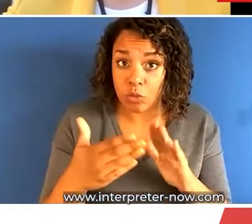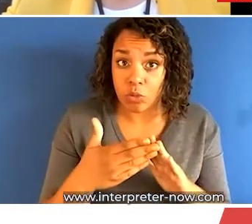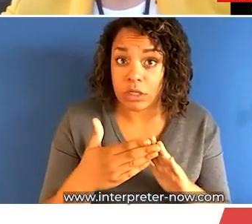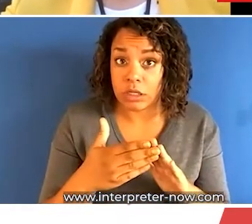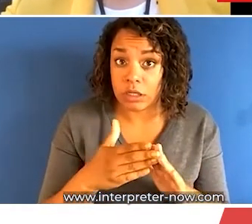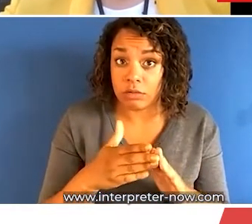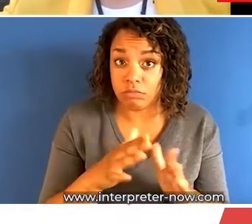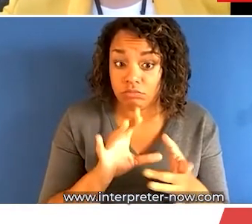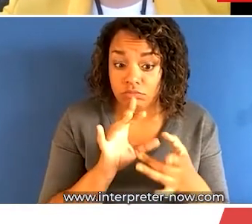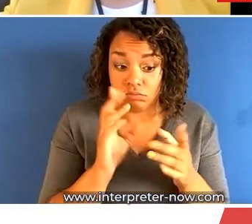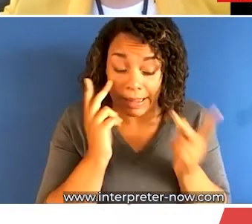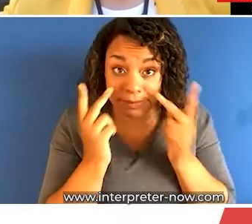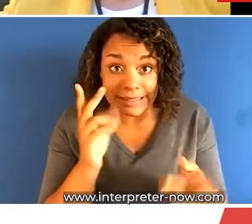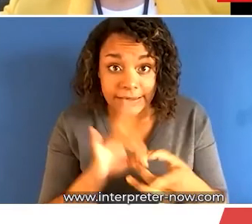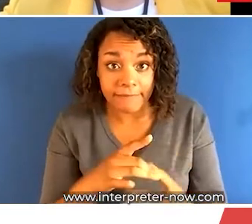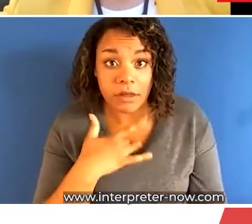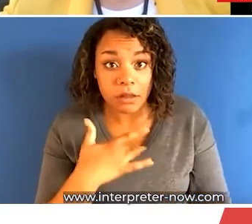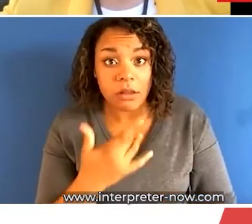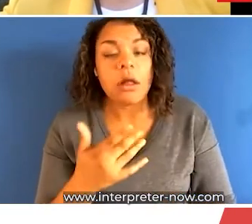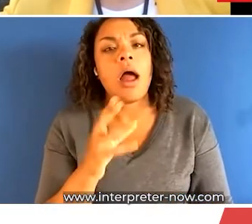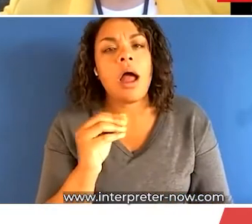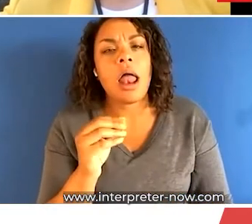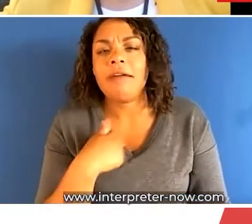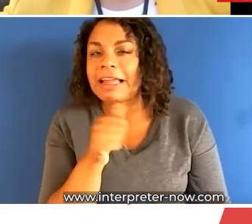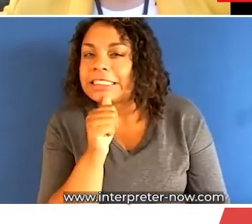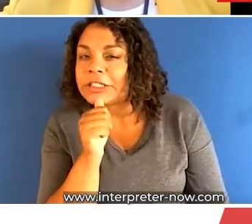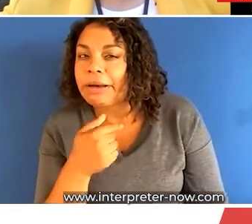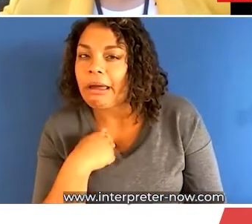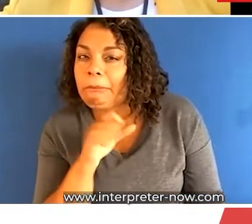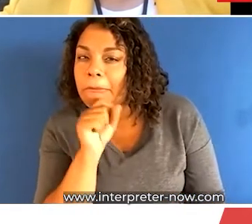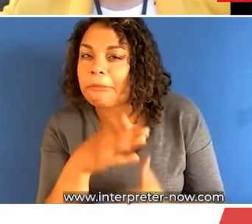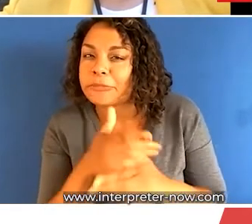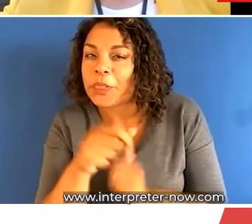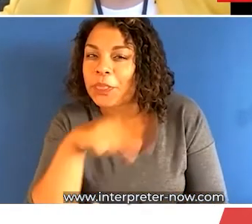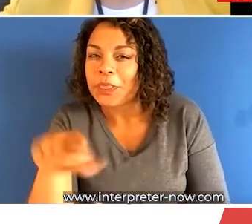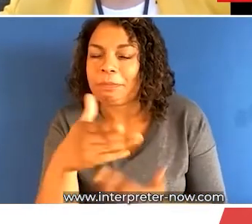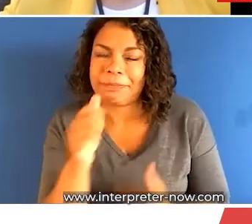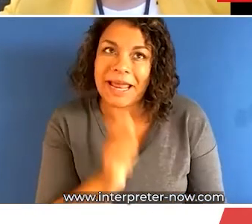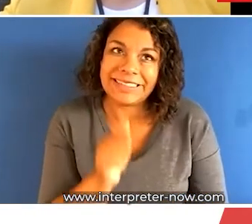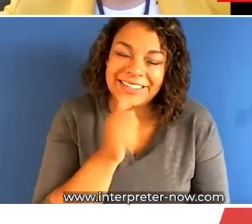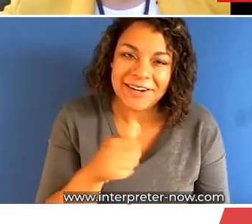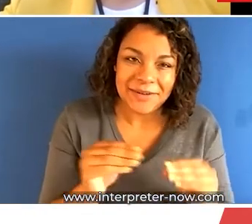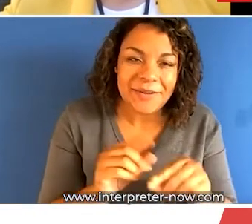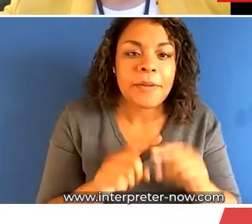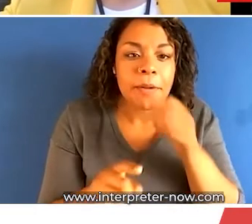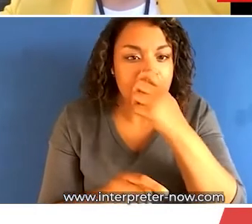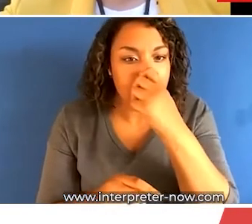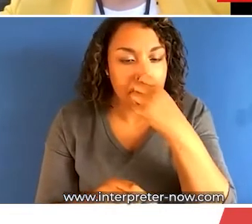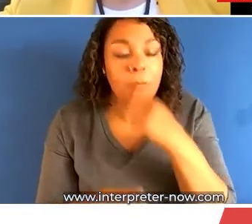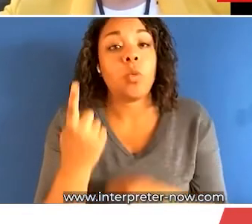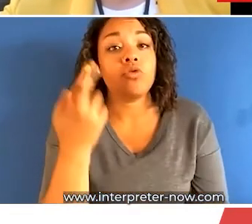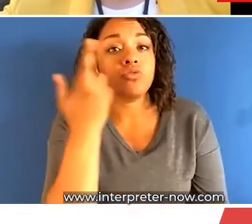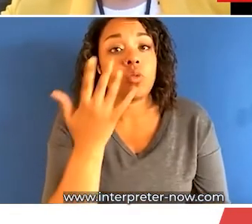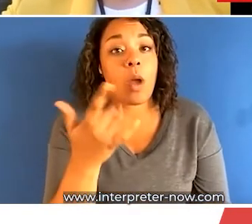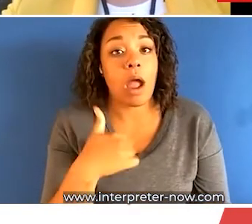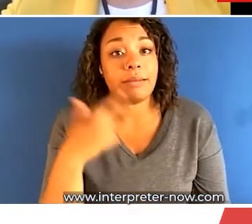And let me share a secret with all of you. Maybe not such a secret anymore, but anyway. One of the reasons why